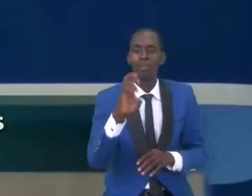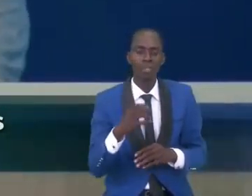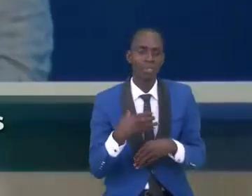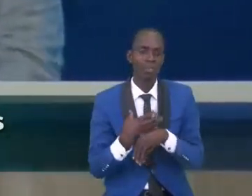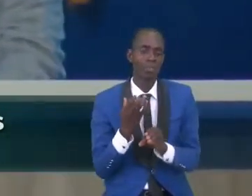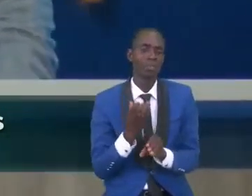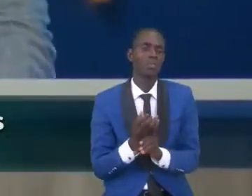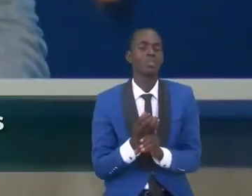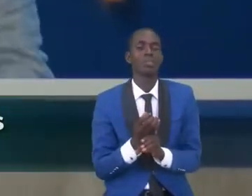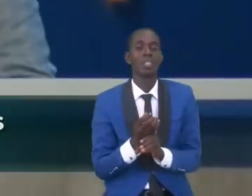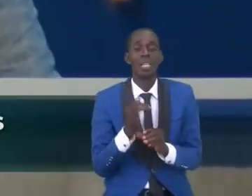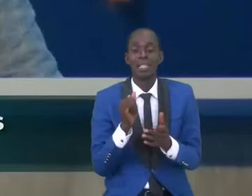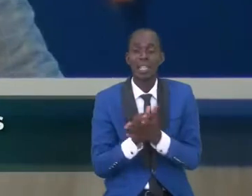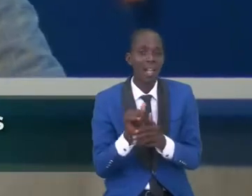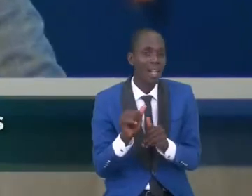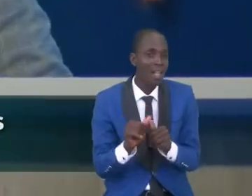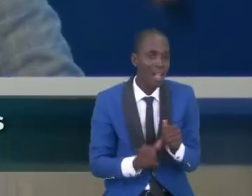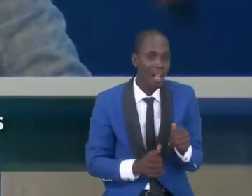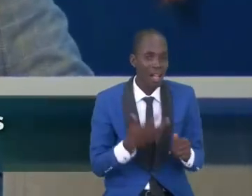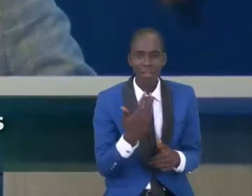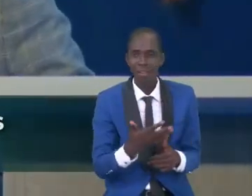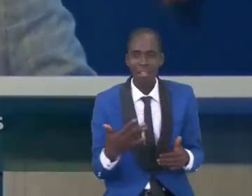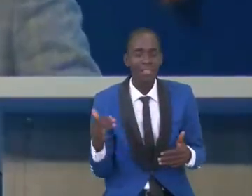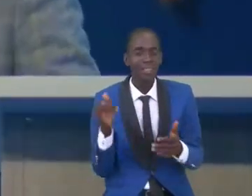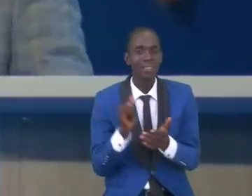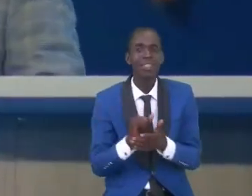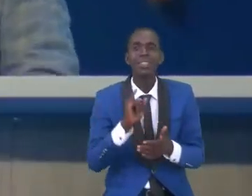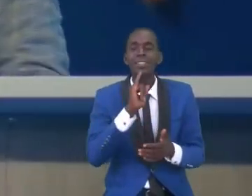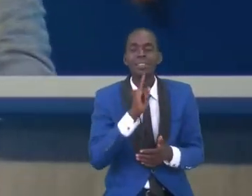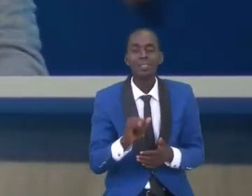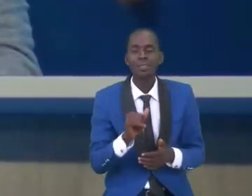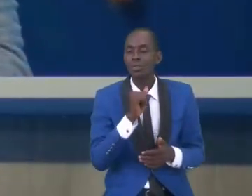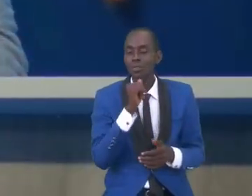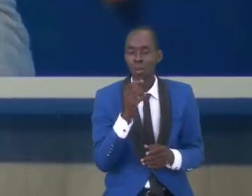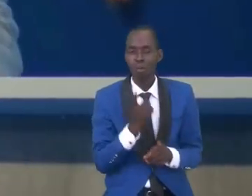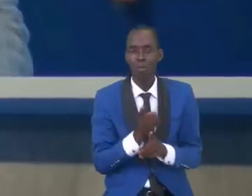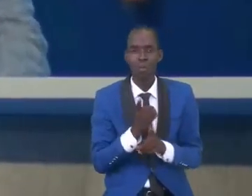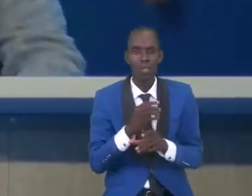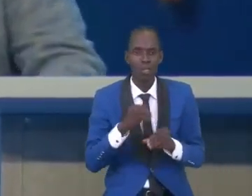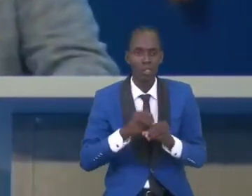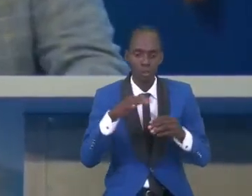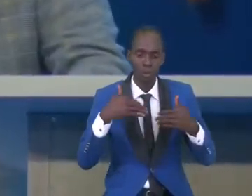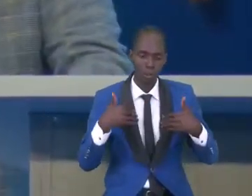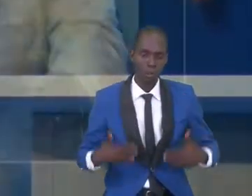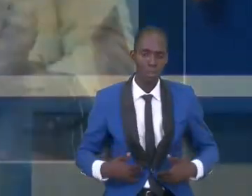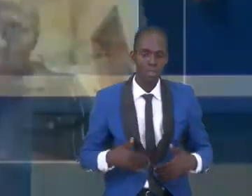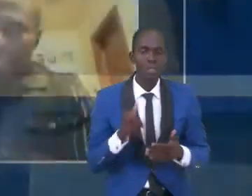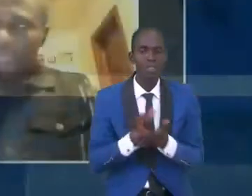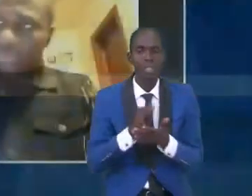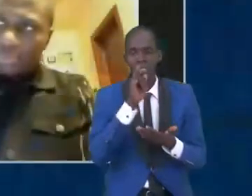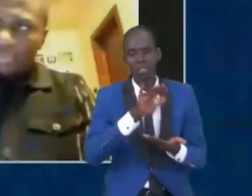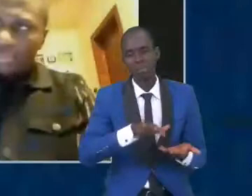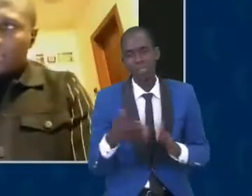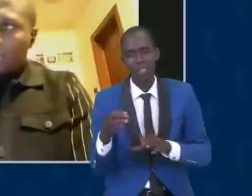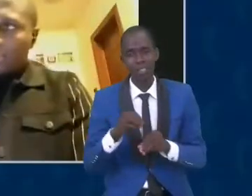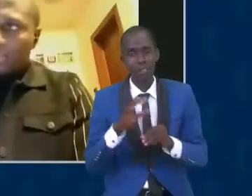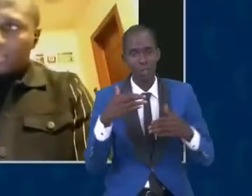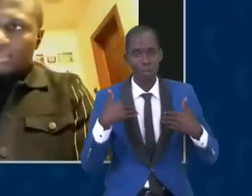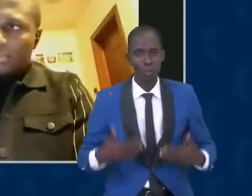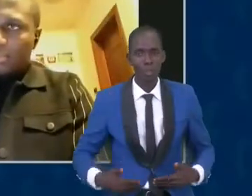That everything that is deformed in your body, deformed in your life, there is